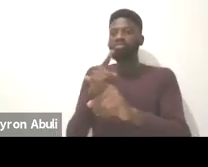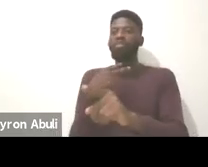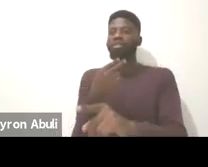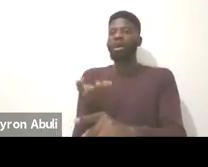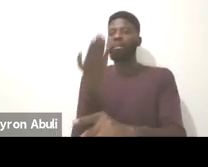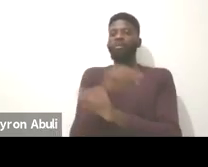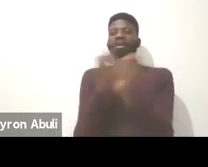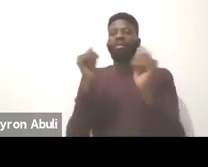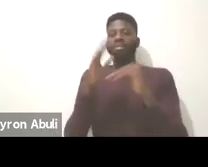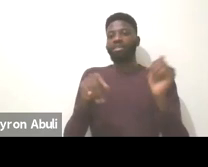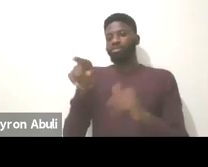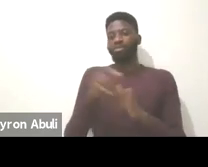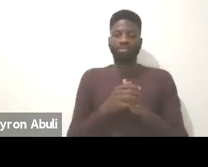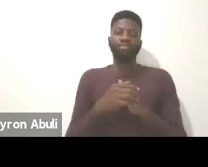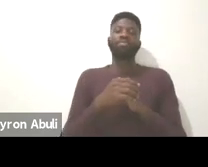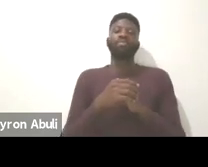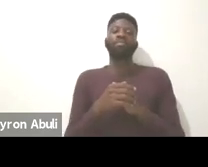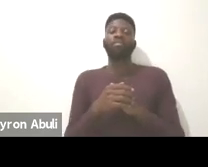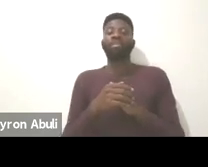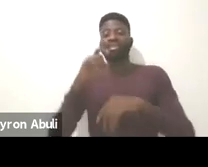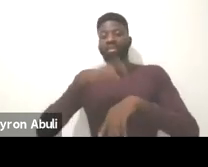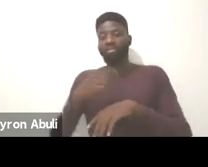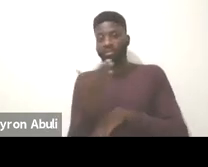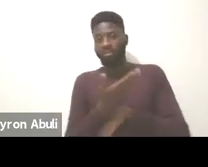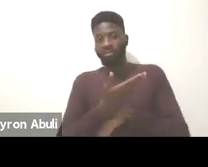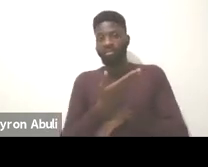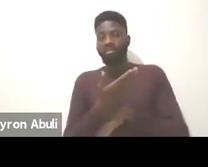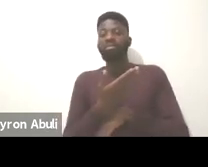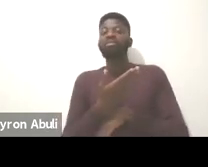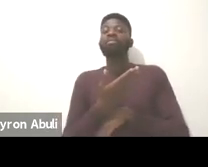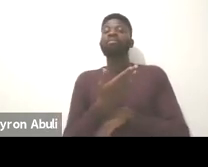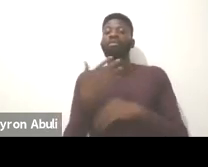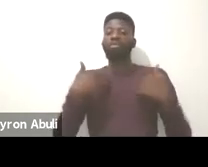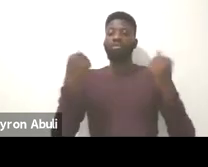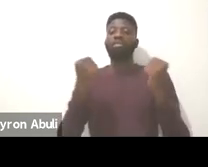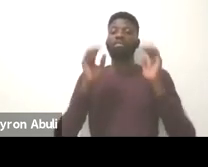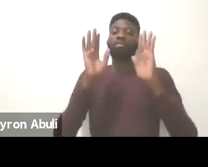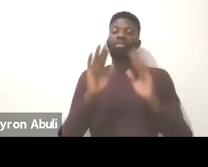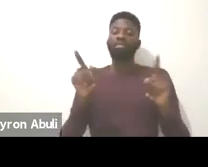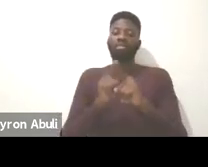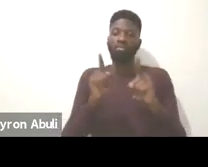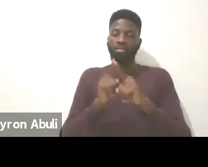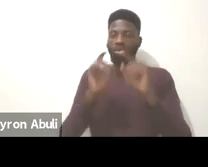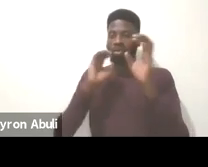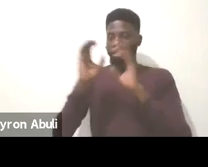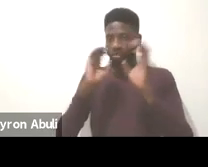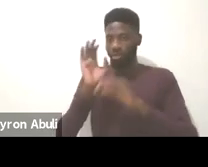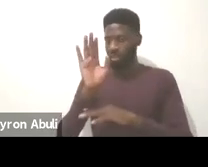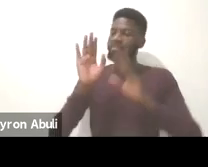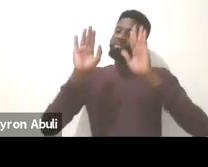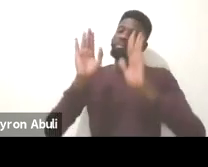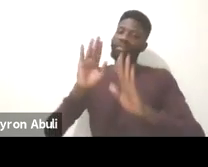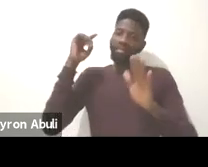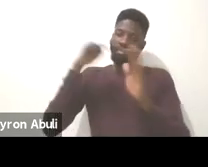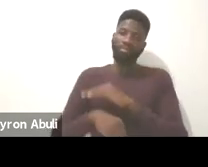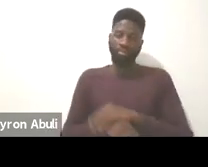you. So during this, confidence is important and your communication is also very